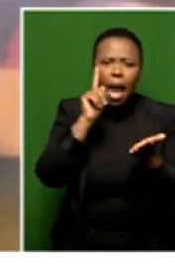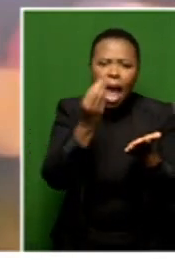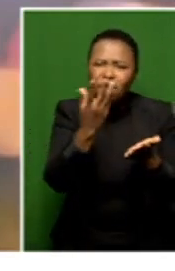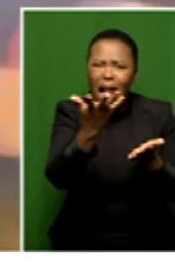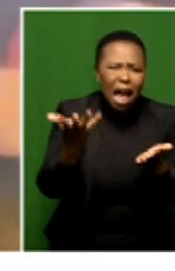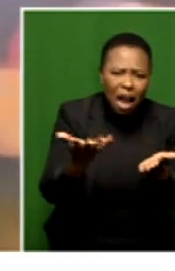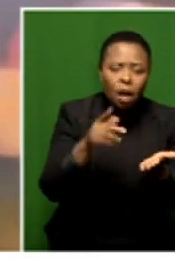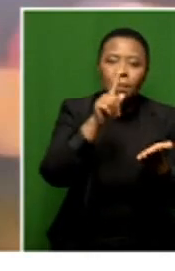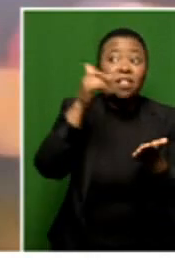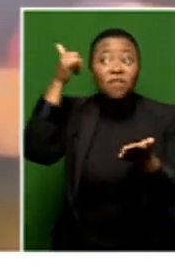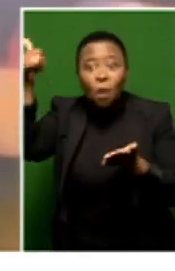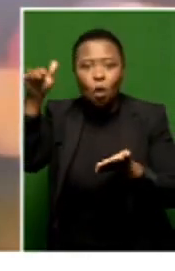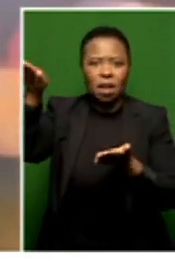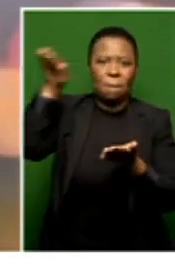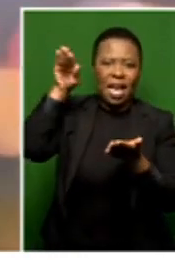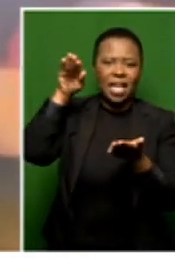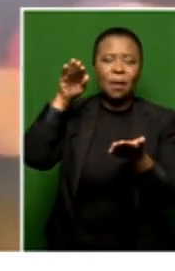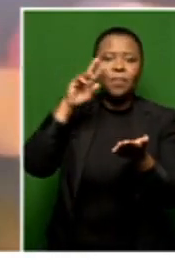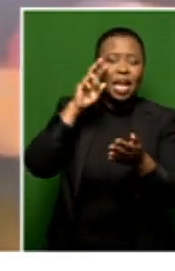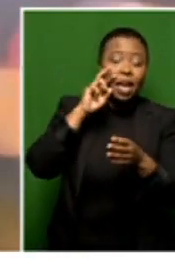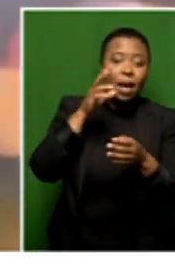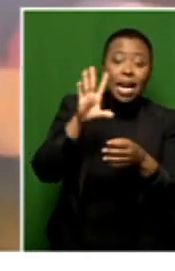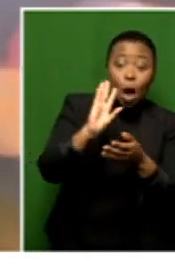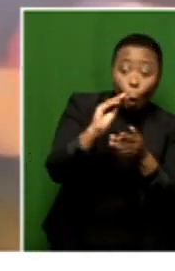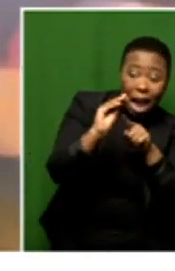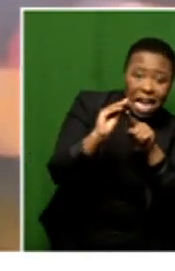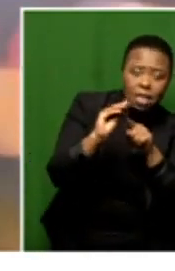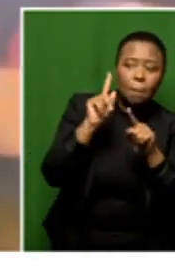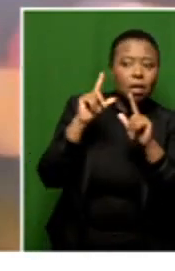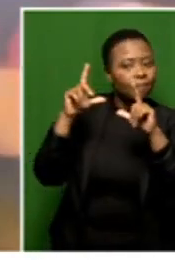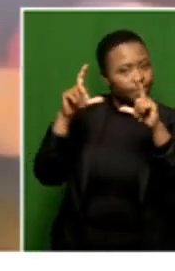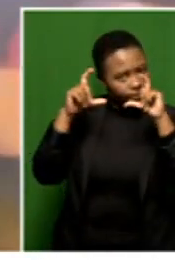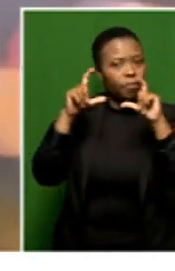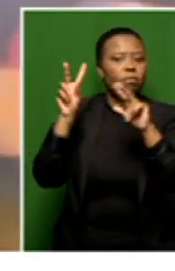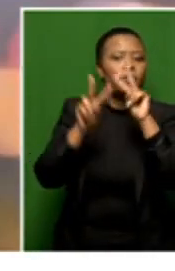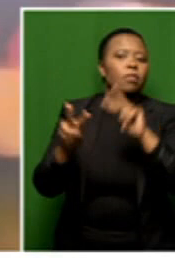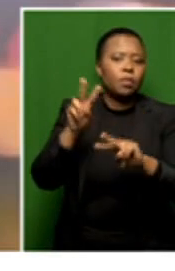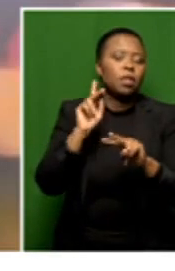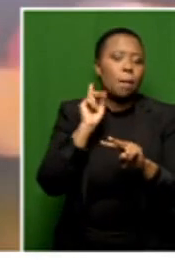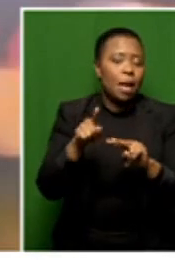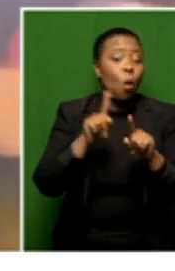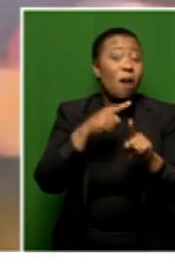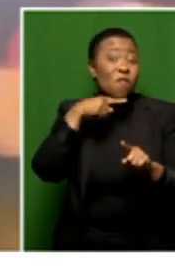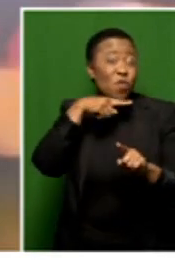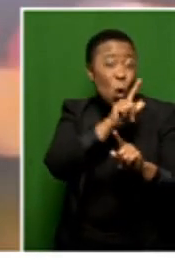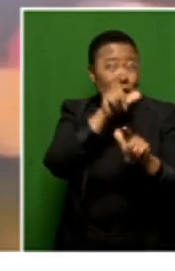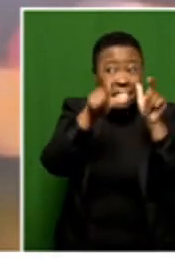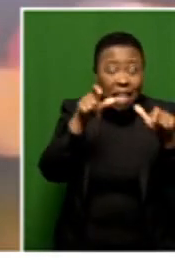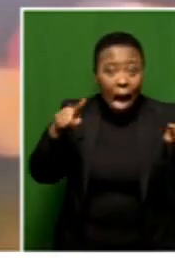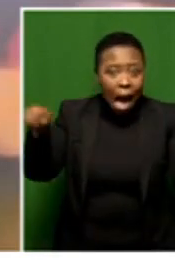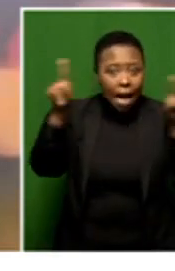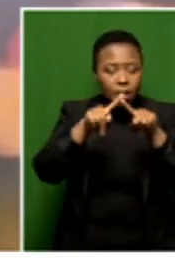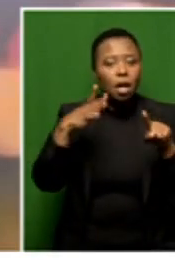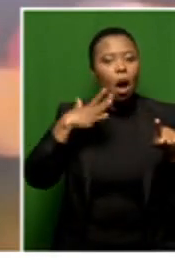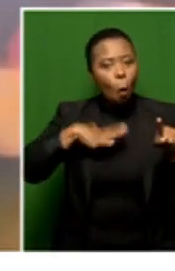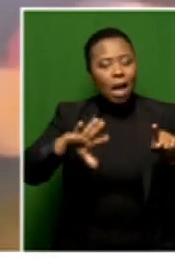about this, and we need to treat those requests with caution, because again, in terms of social engineering, fraudsters are looking at getting as